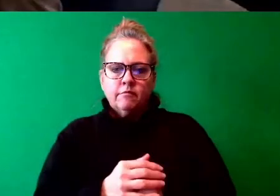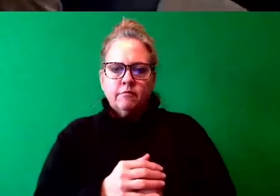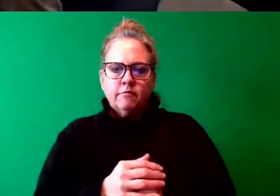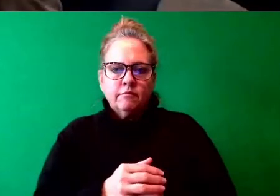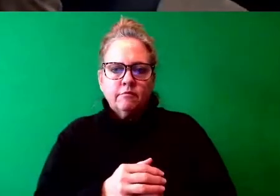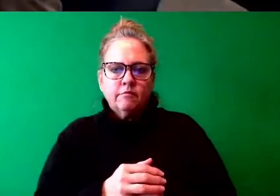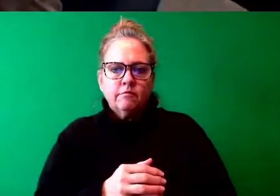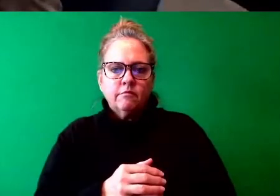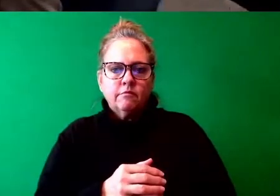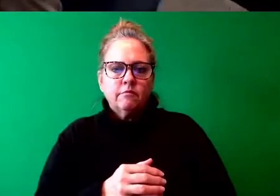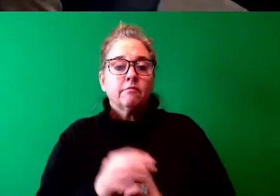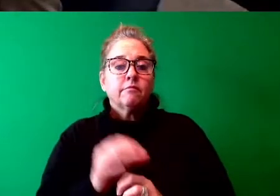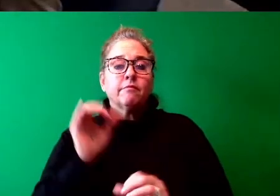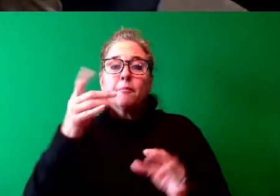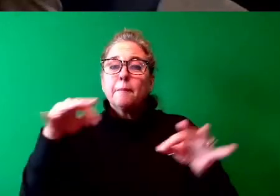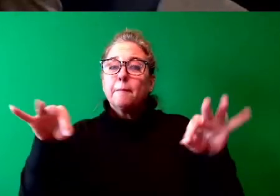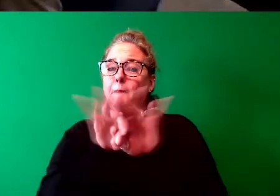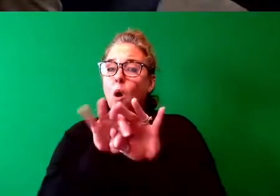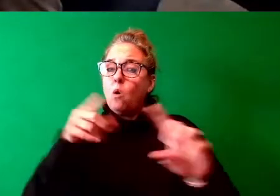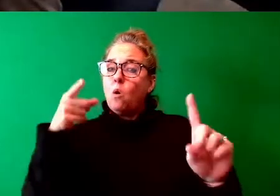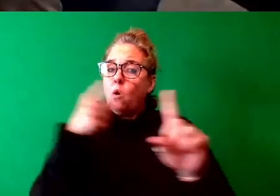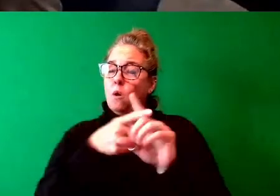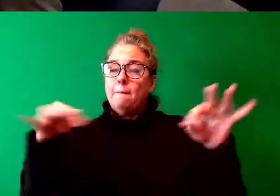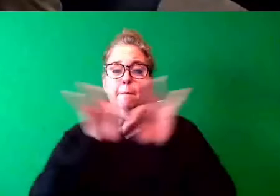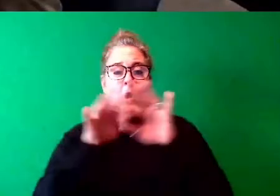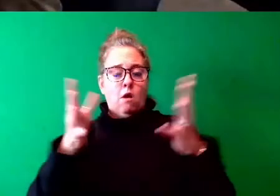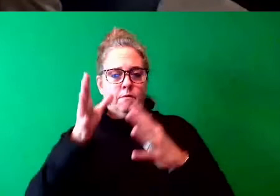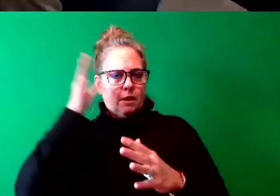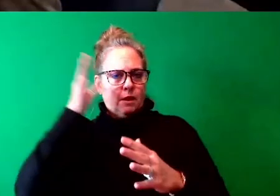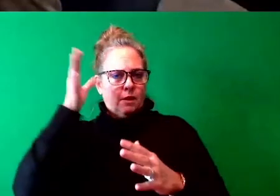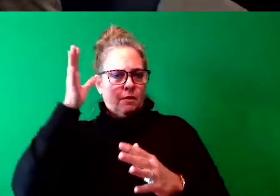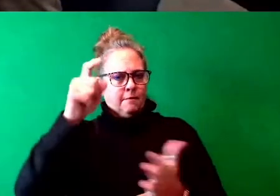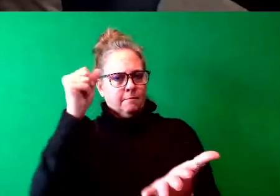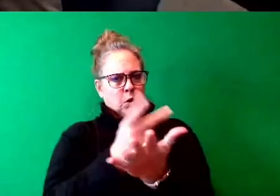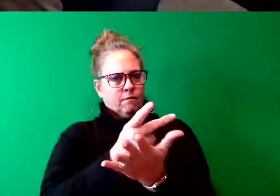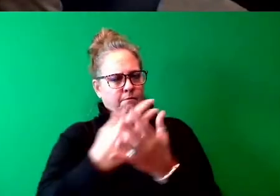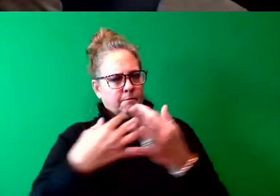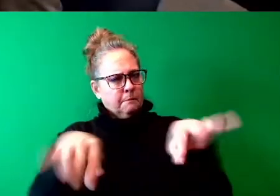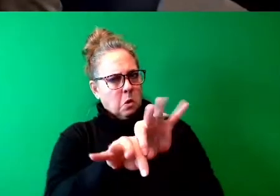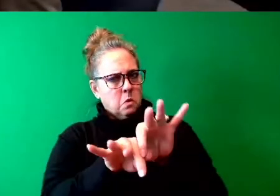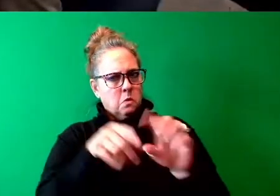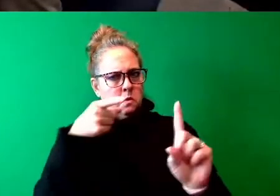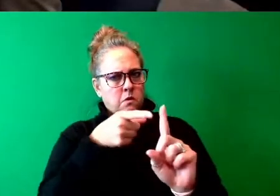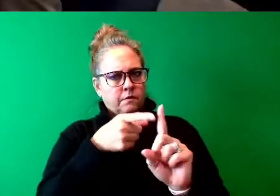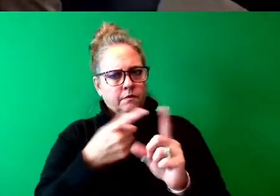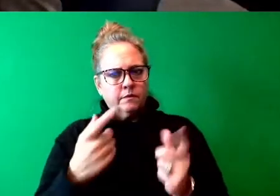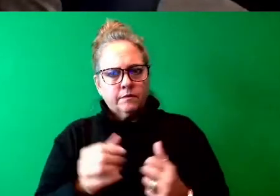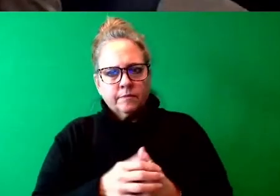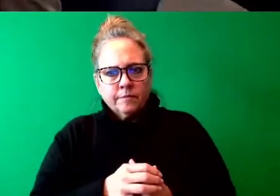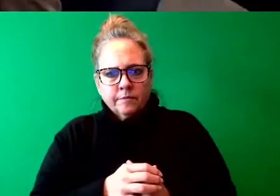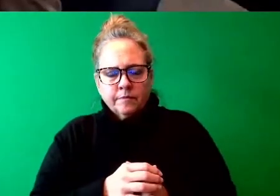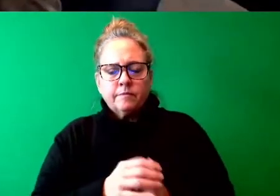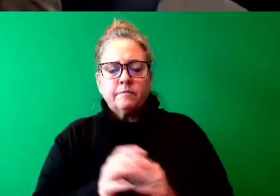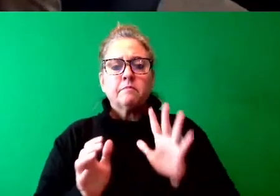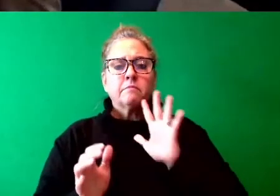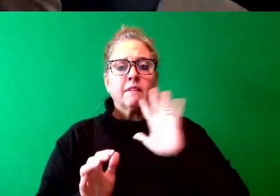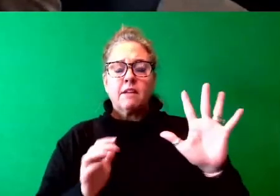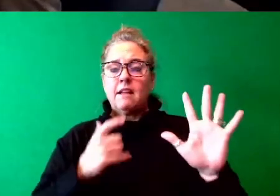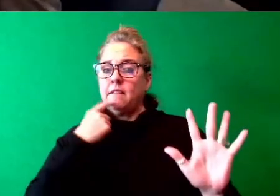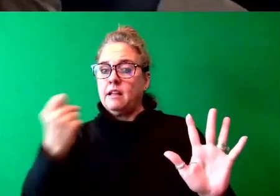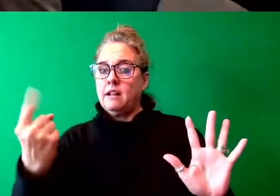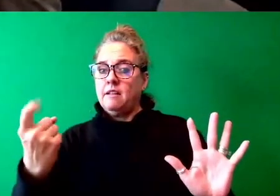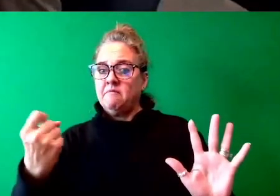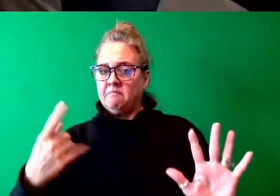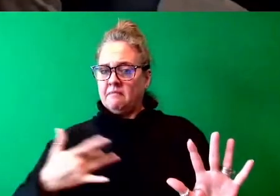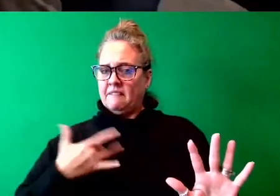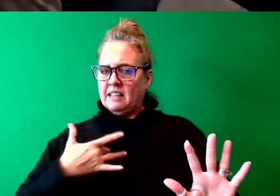also, part of that process. And we do prefer, especially with the 5 to 11-year-olds, that a